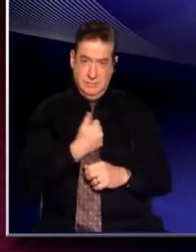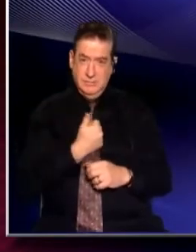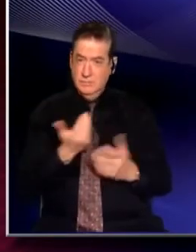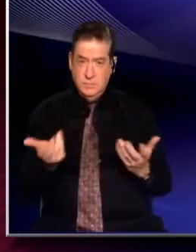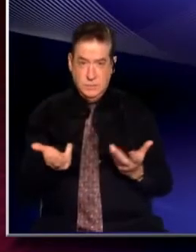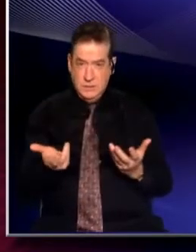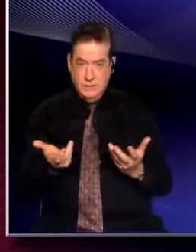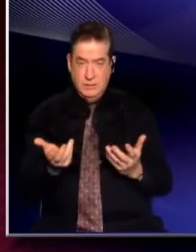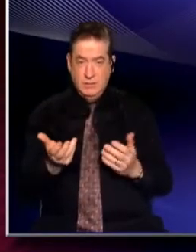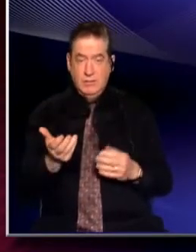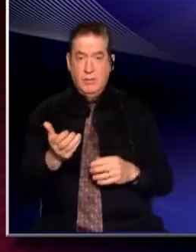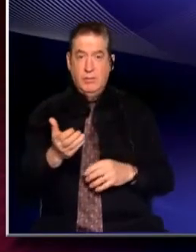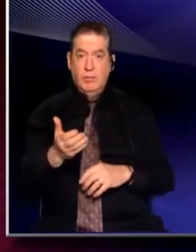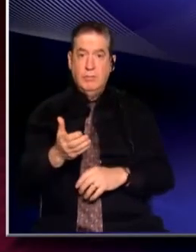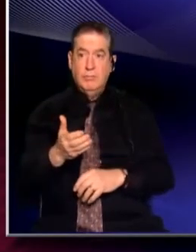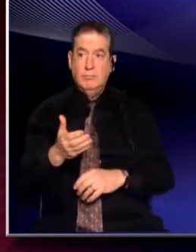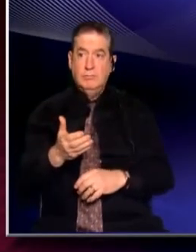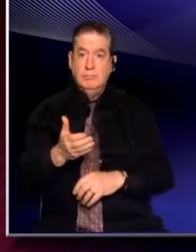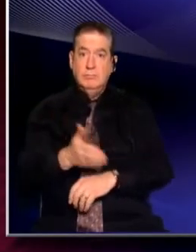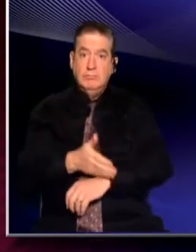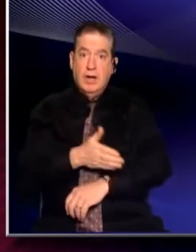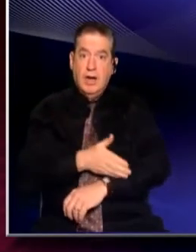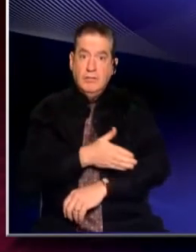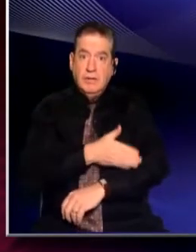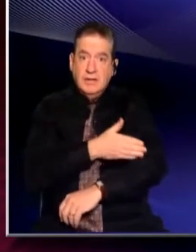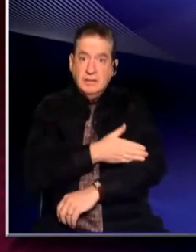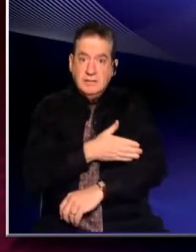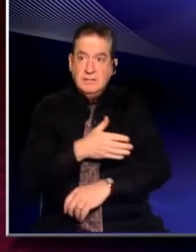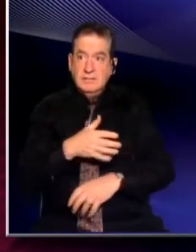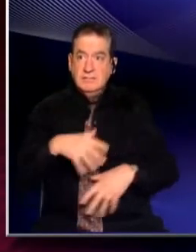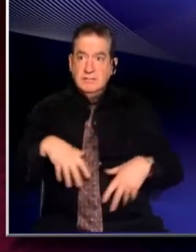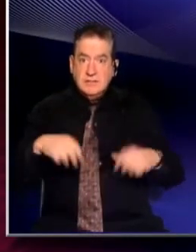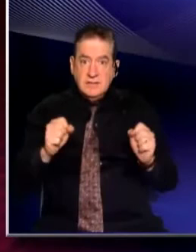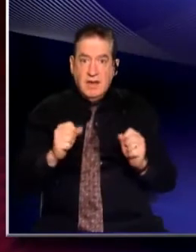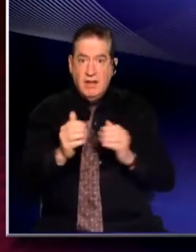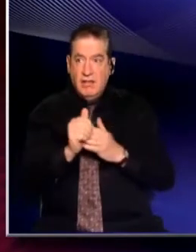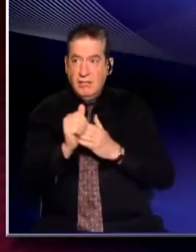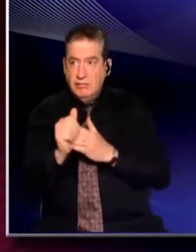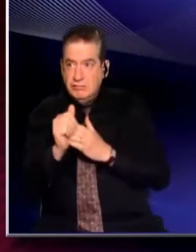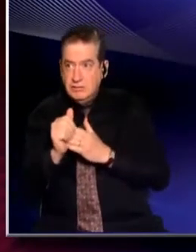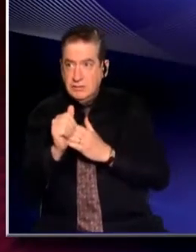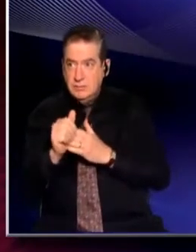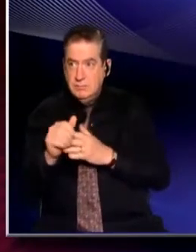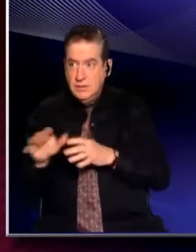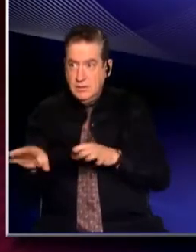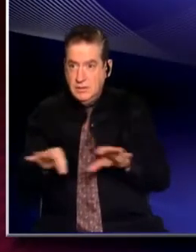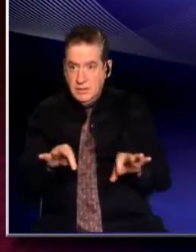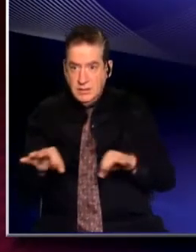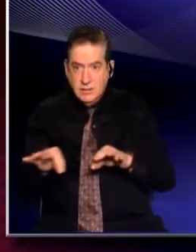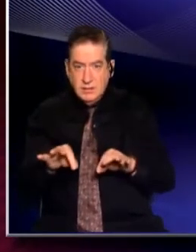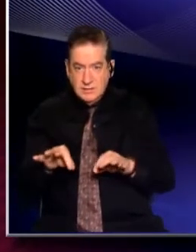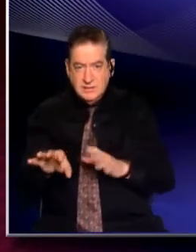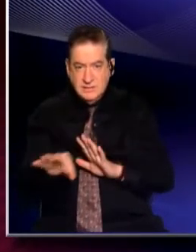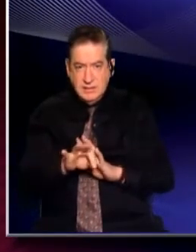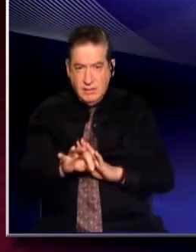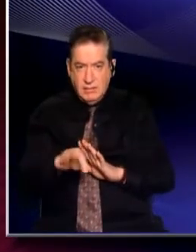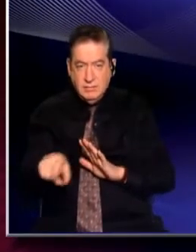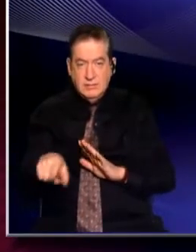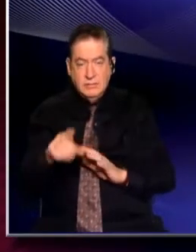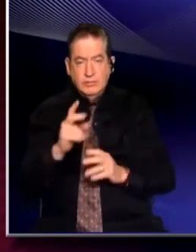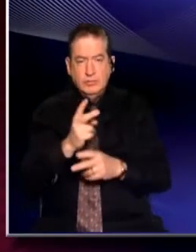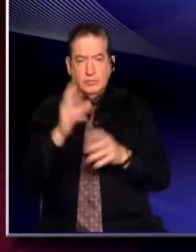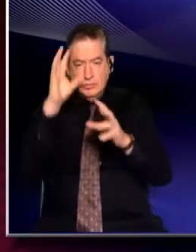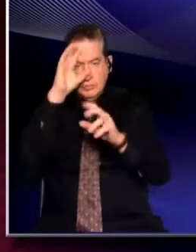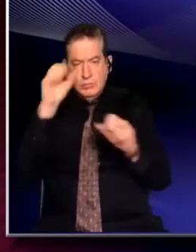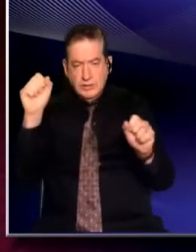the progress that it took in leadership to select Superintendent Reichman was